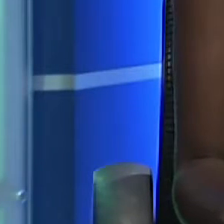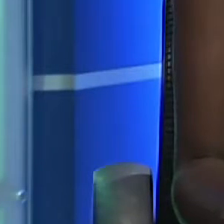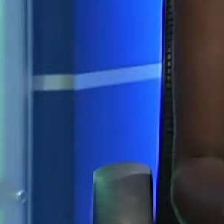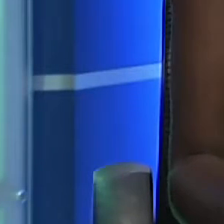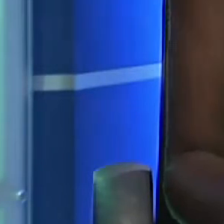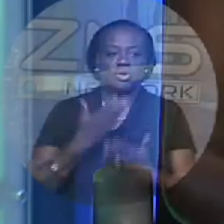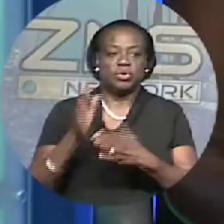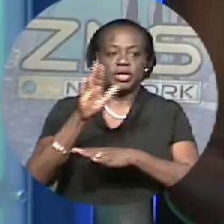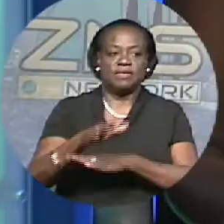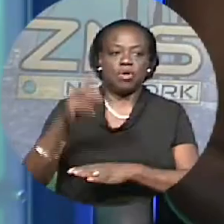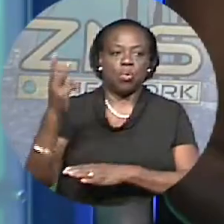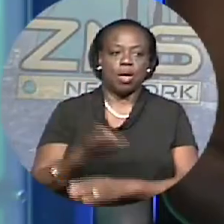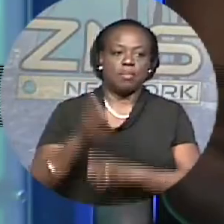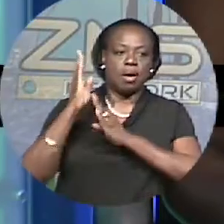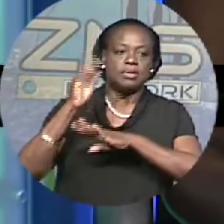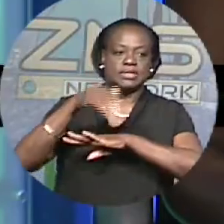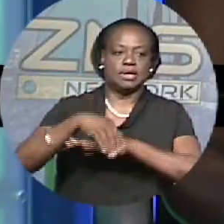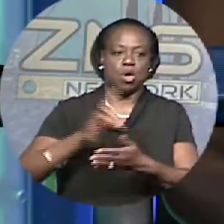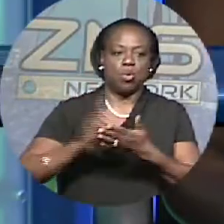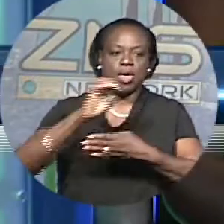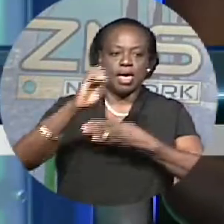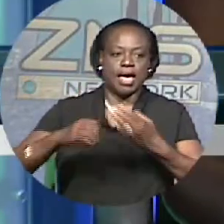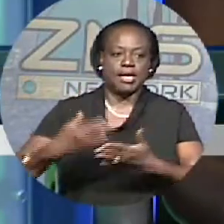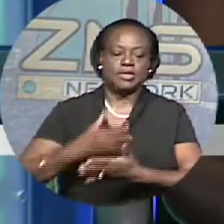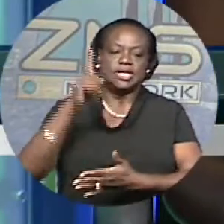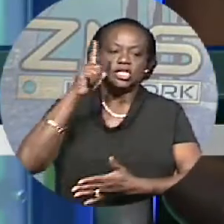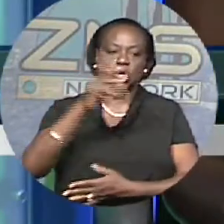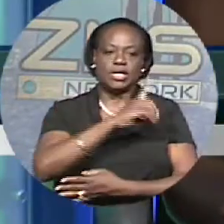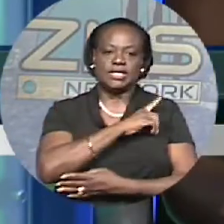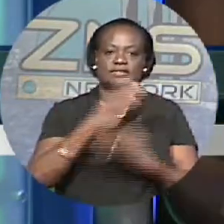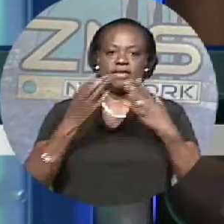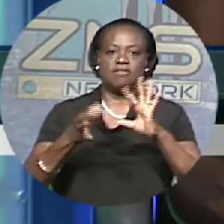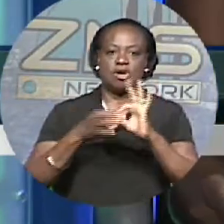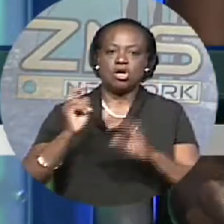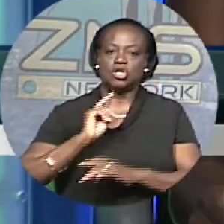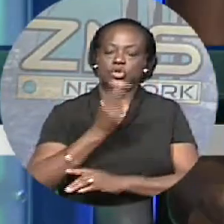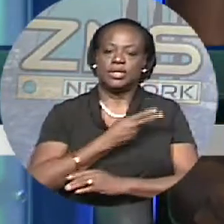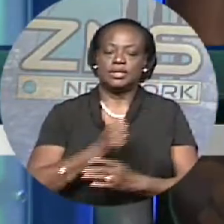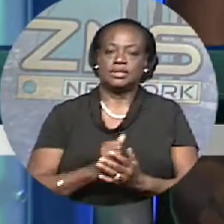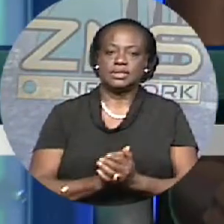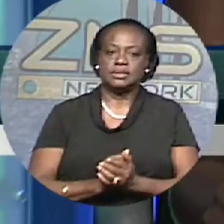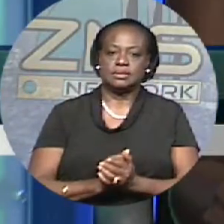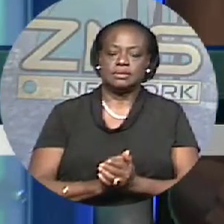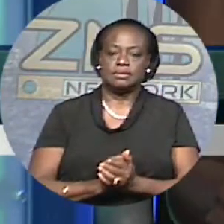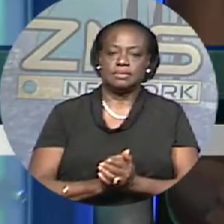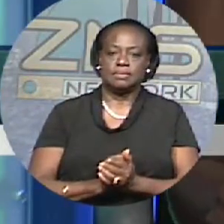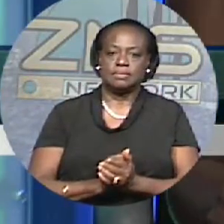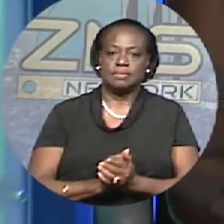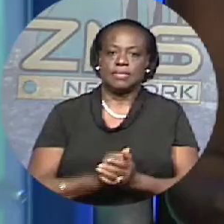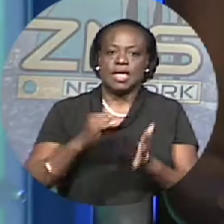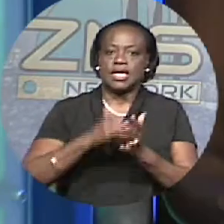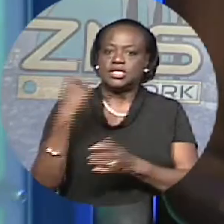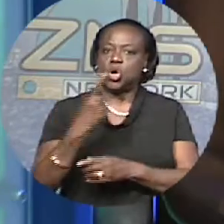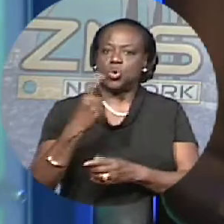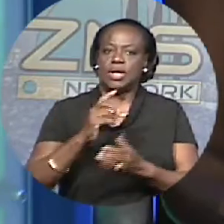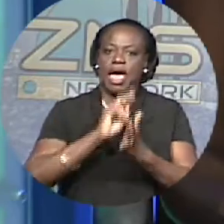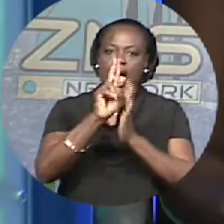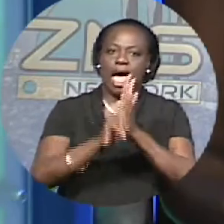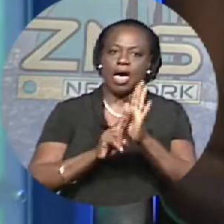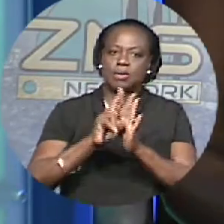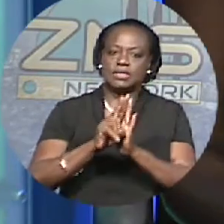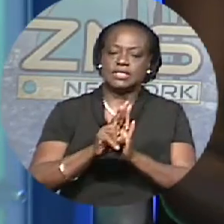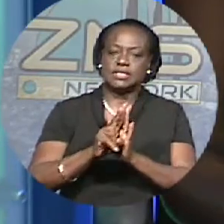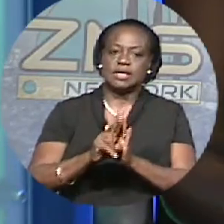Good evening and welcome to the Bahamas Tonight Weekend Edition. I'm LaDawn Davis. Thanks so much for tuning in. Topping the news, it's only hours left